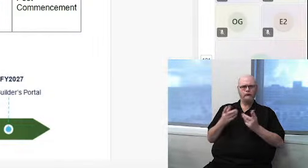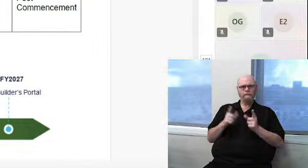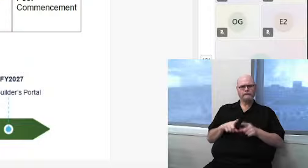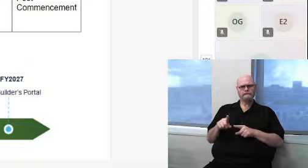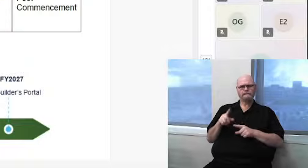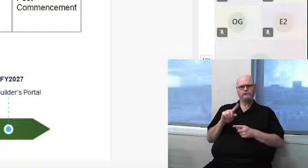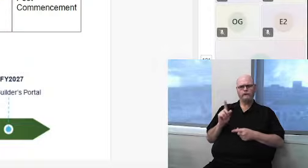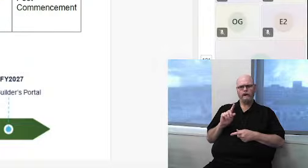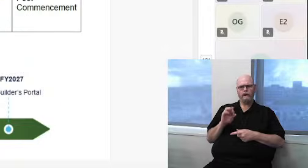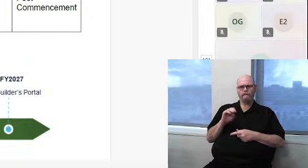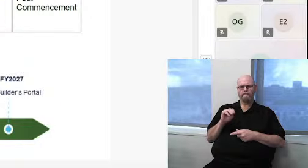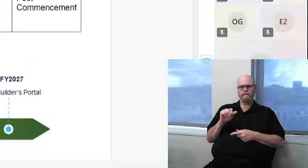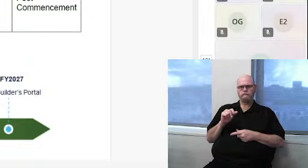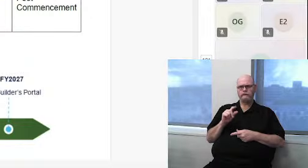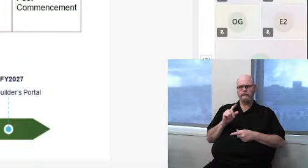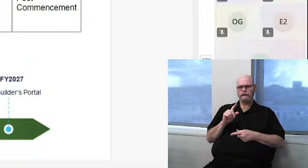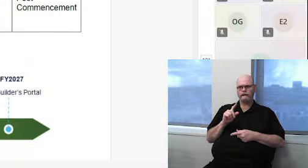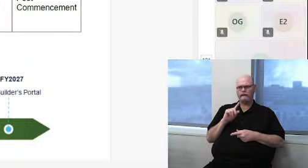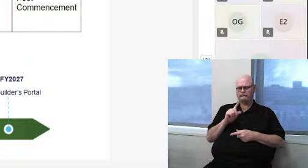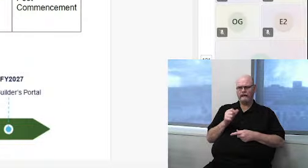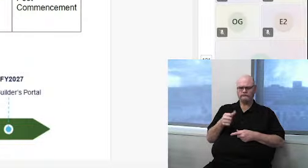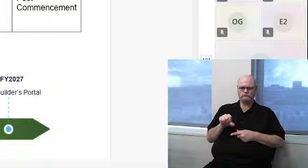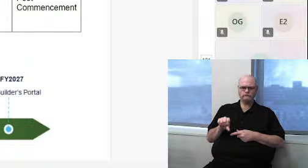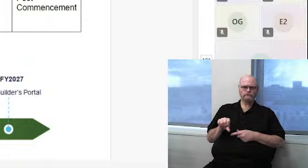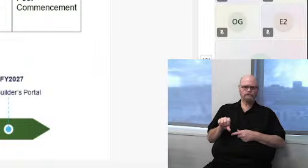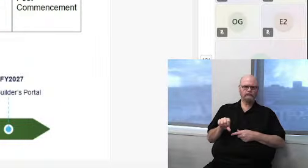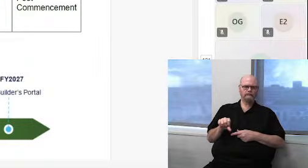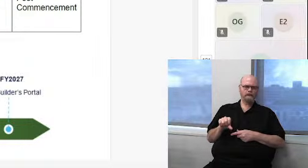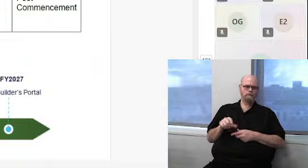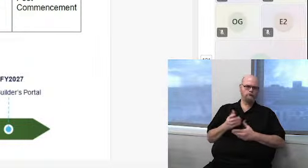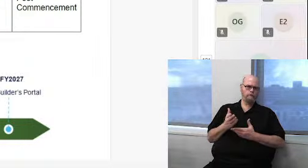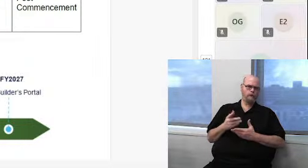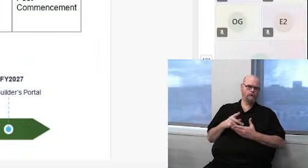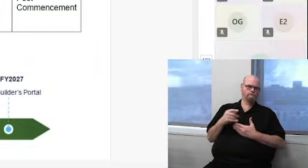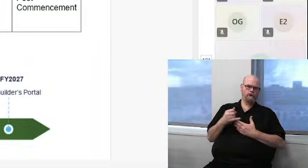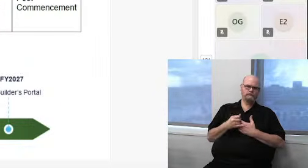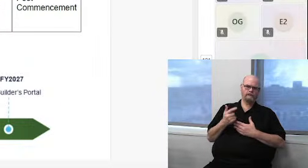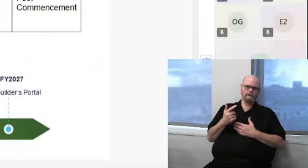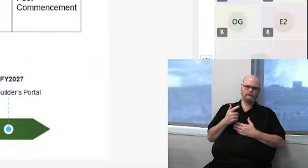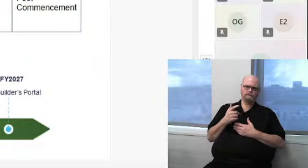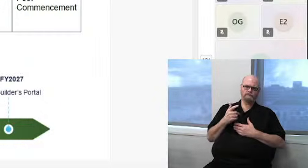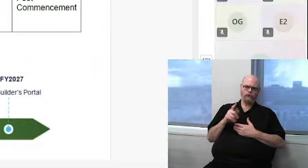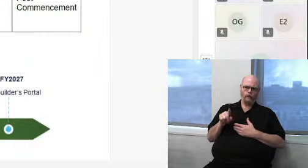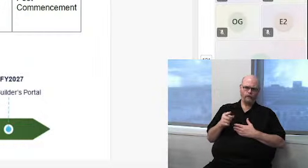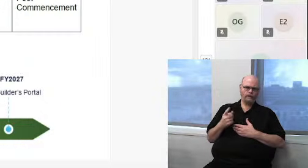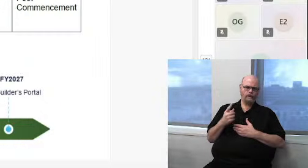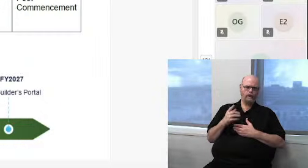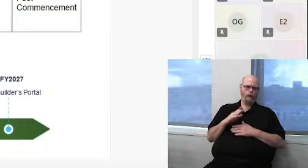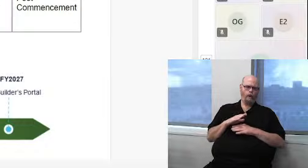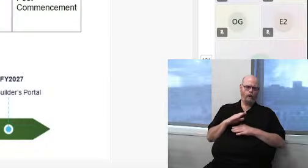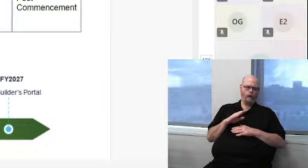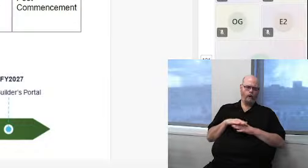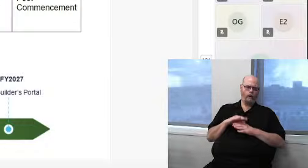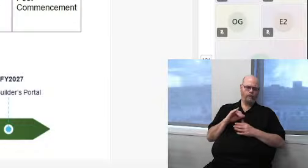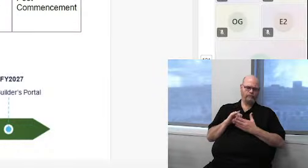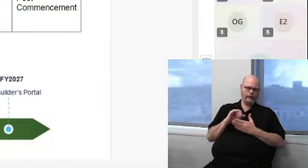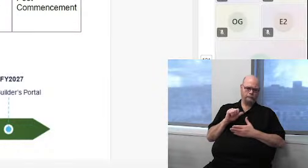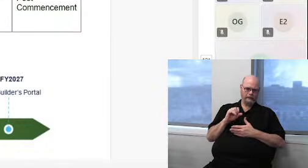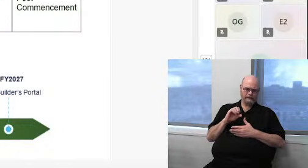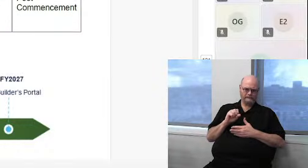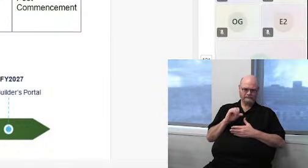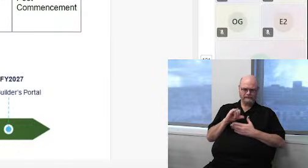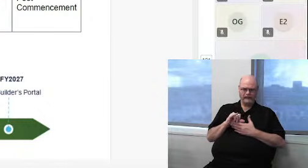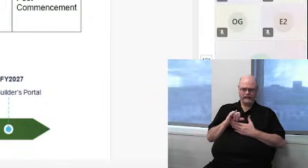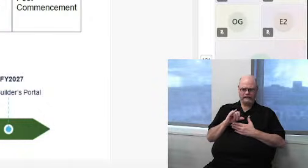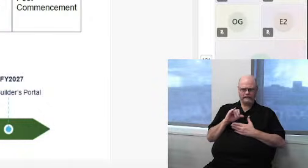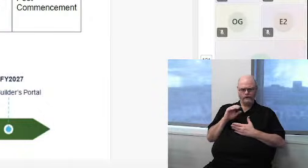How many instances are there where FEMA has actually rejected a proposed project solely on the basis that Hurricane Maria did